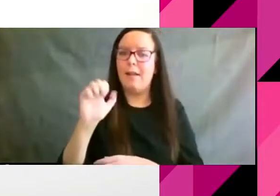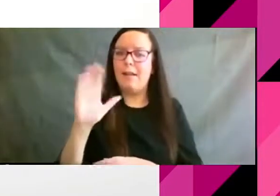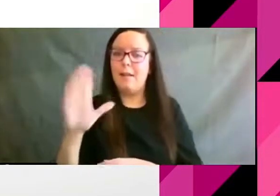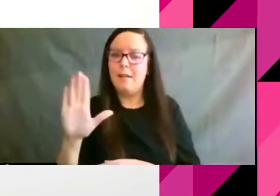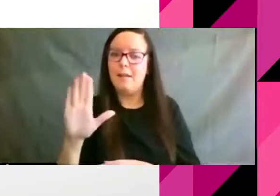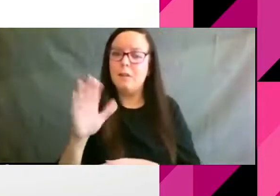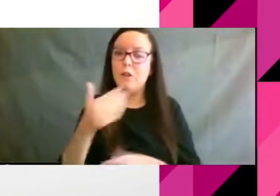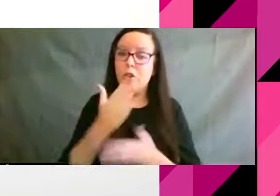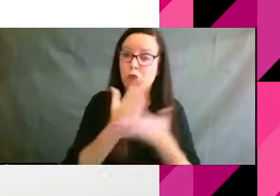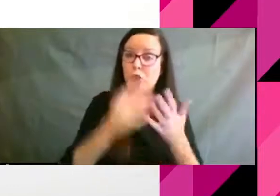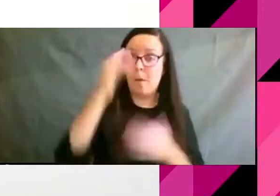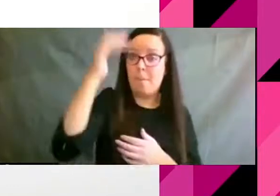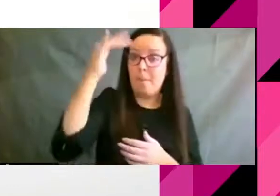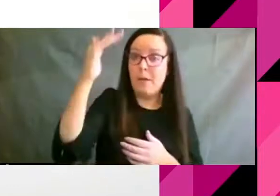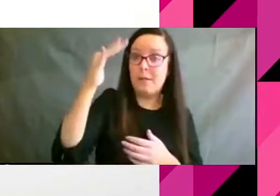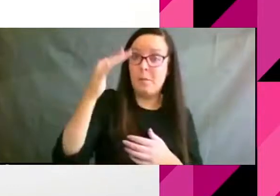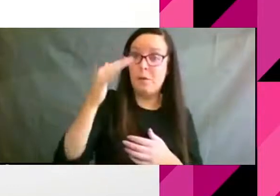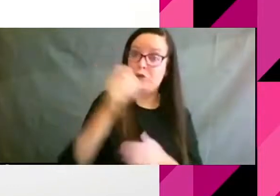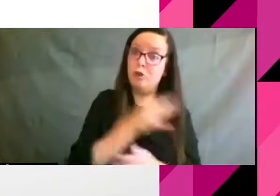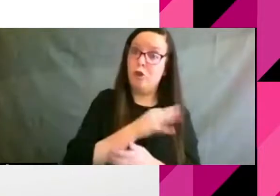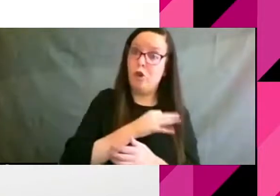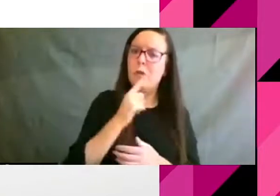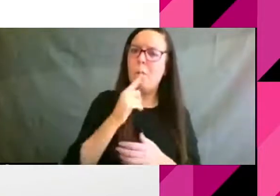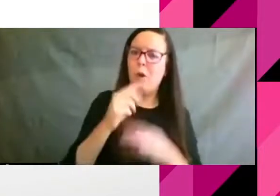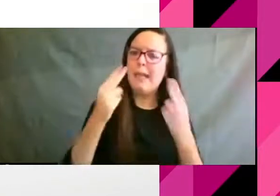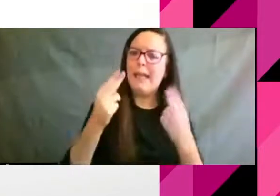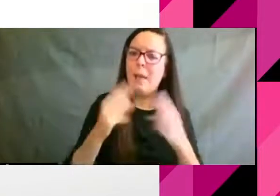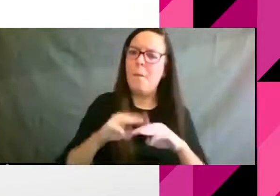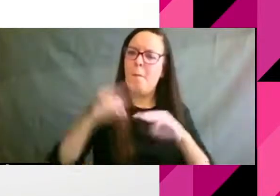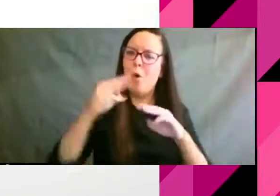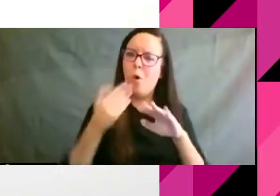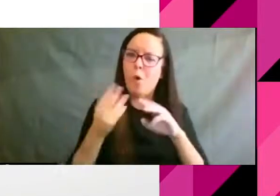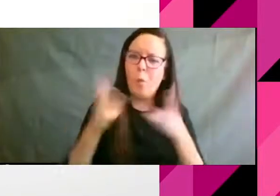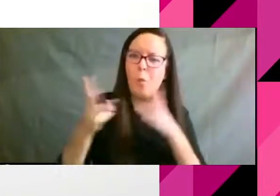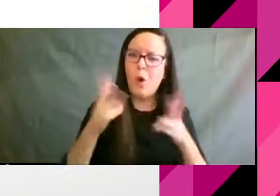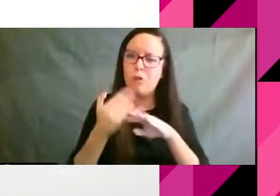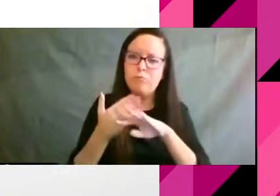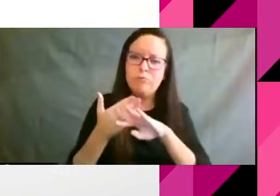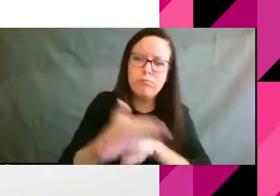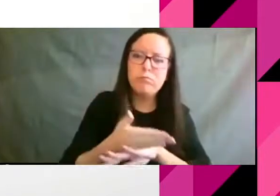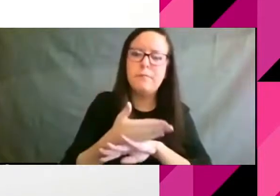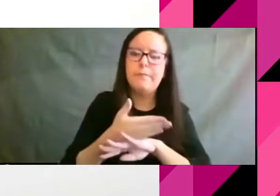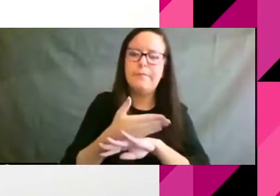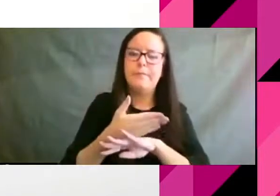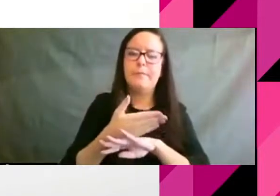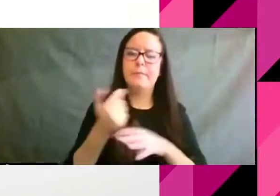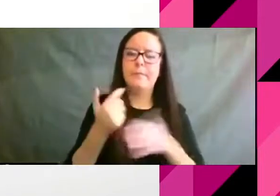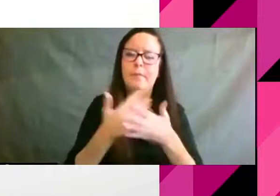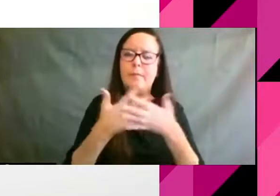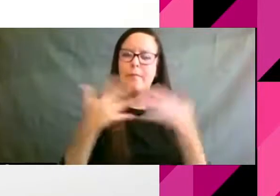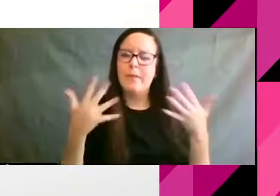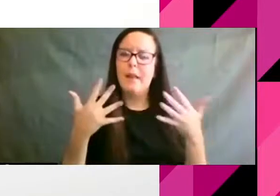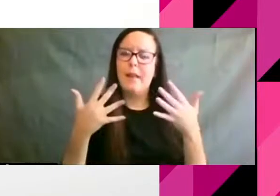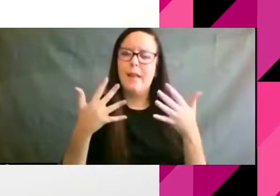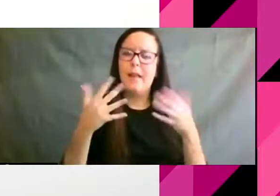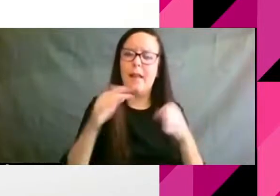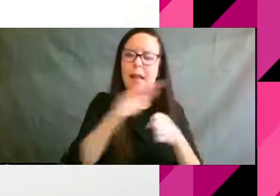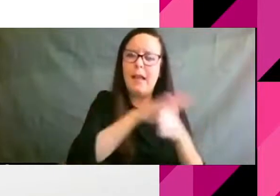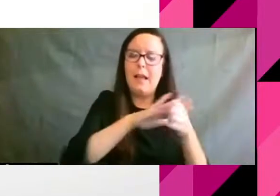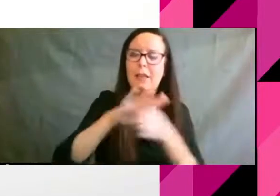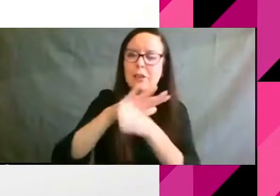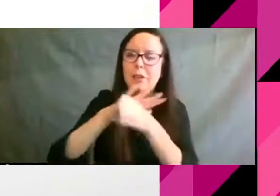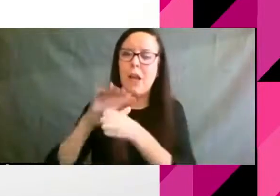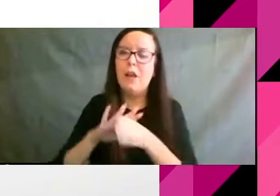start, but there is more work to be done. Similarly, a number of jurisdictions in Australia have developed disability justice